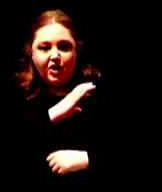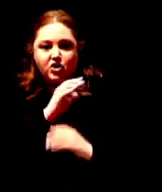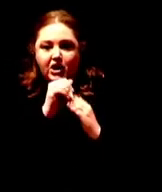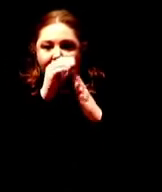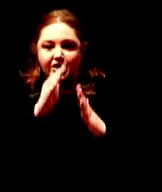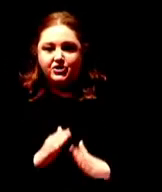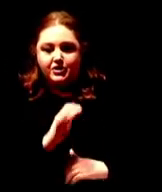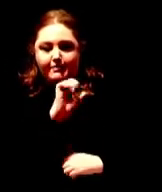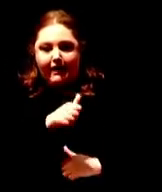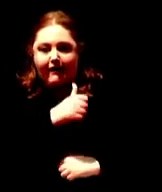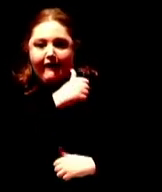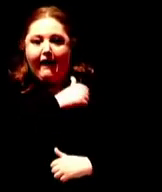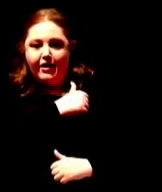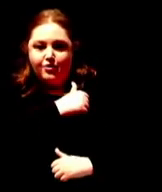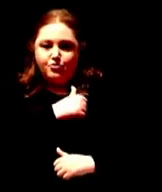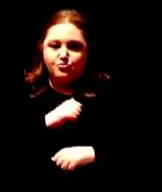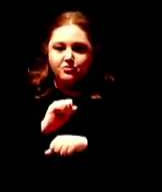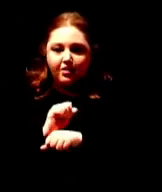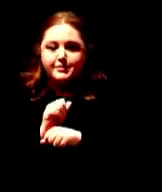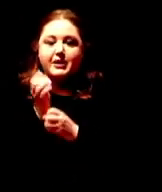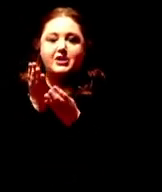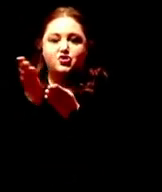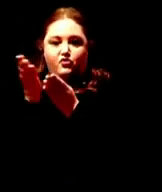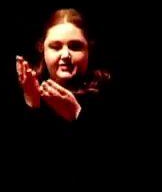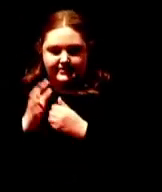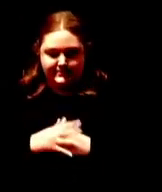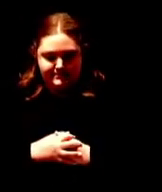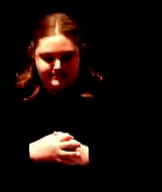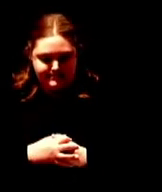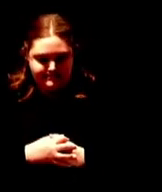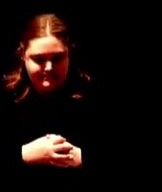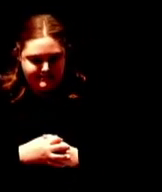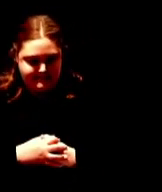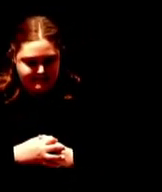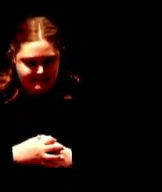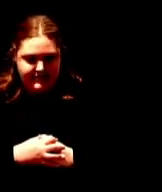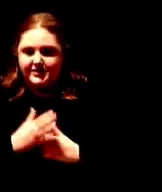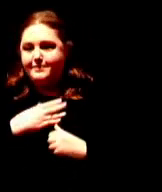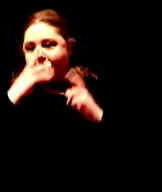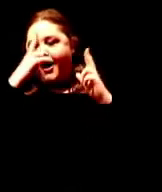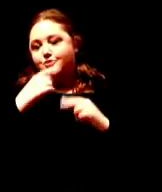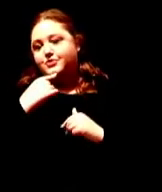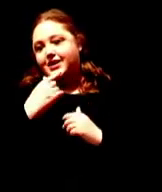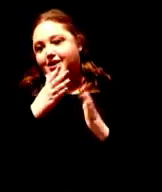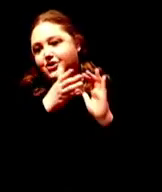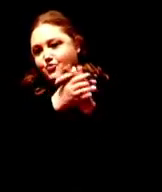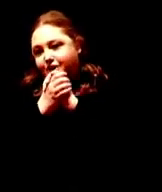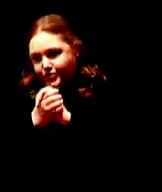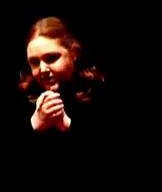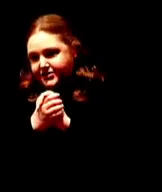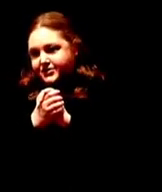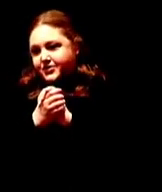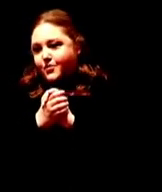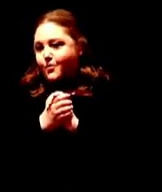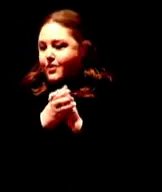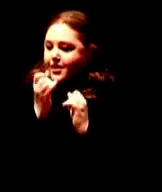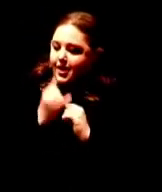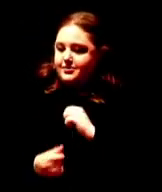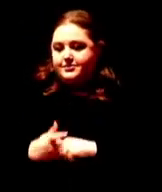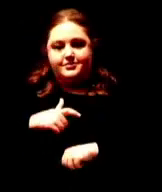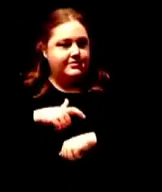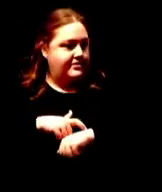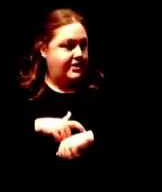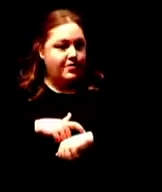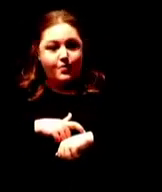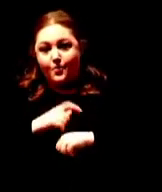attitude, scholarship, and service. It's my honor to say congratulations. One last time, once